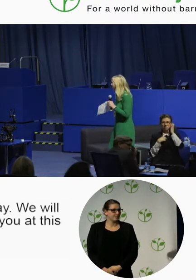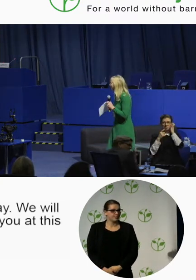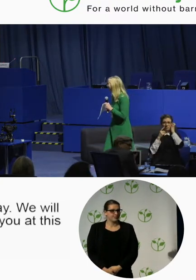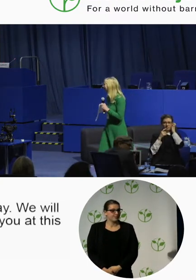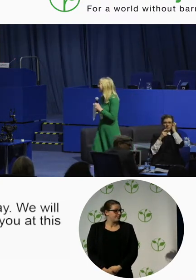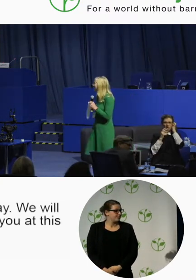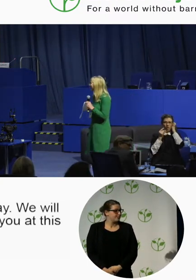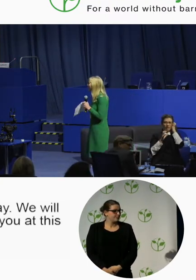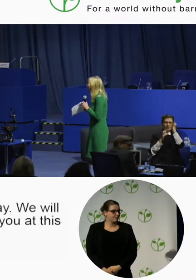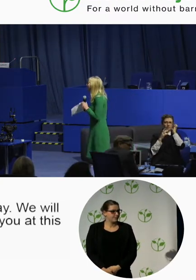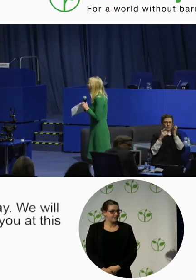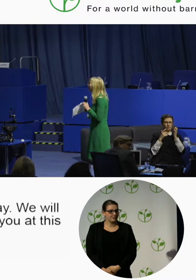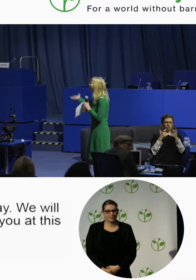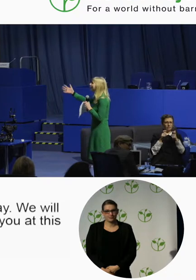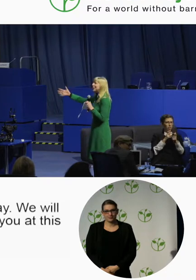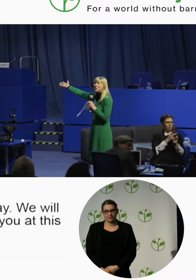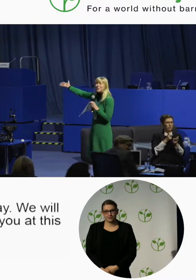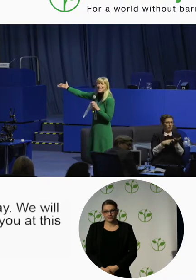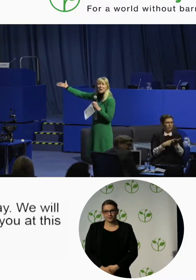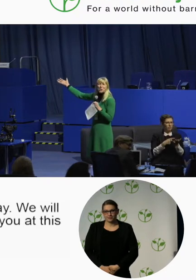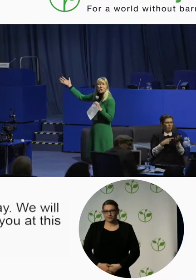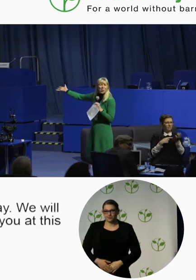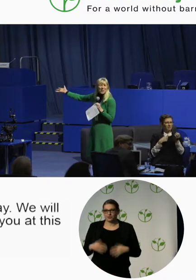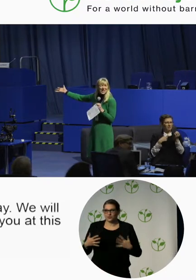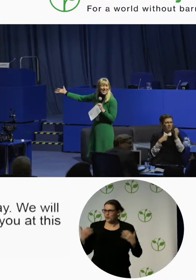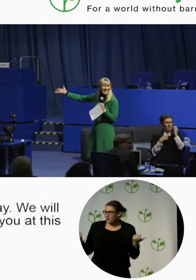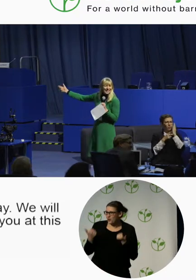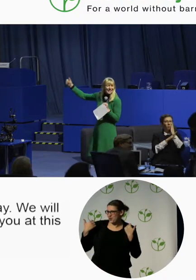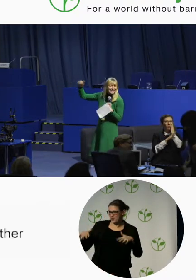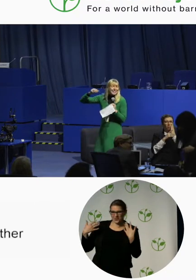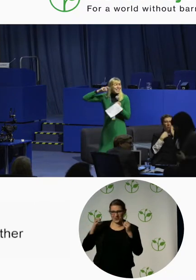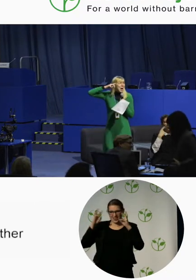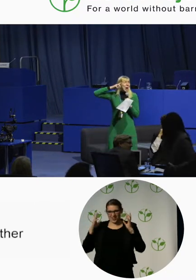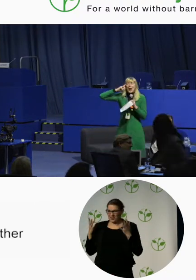big and audacious. Thank you so, so much. You're going to be around for the next few days. But I think that was just great, wasn't it?